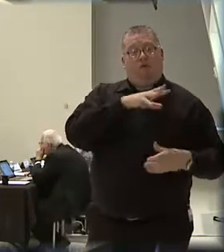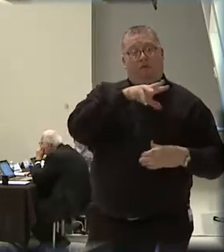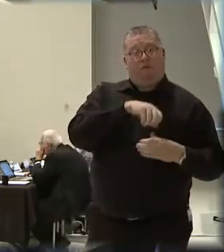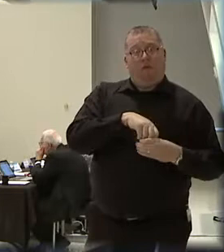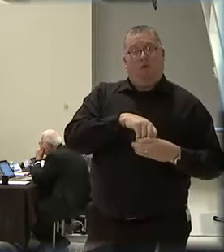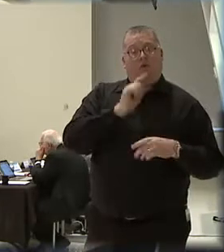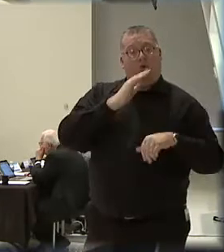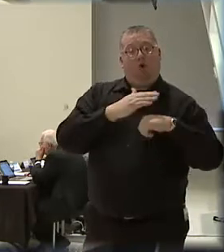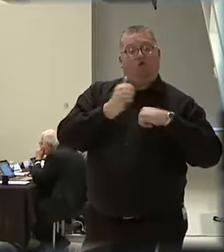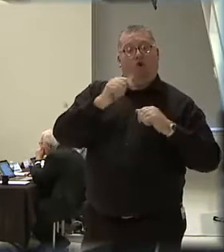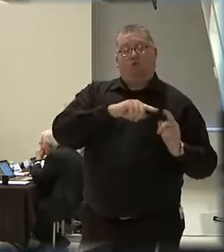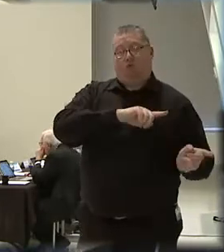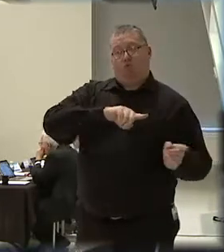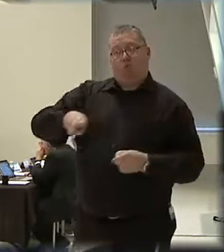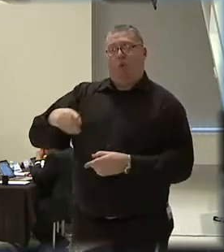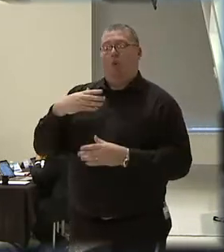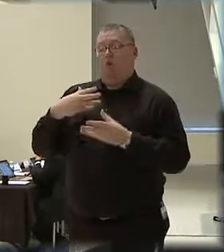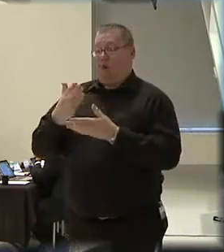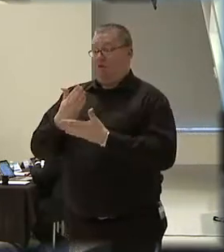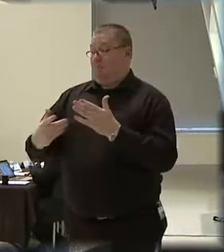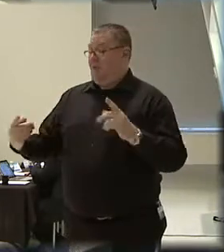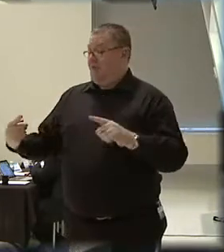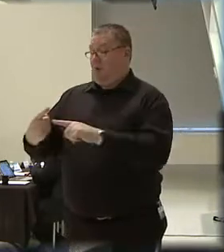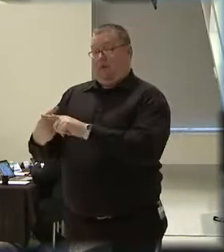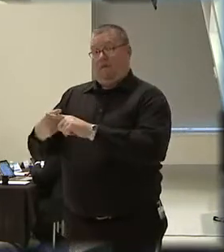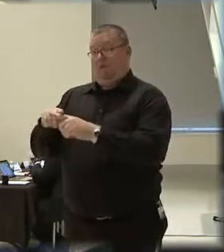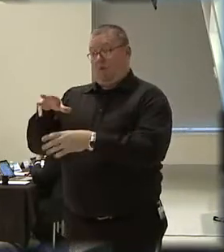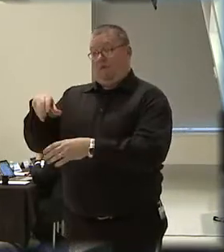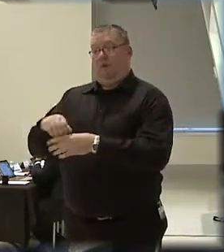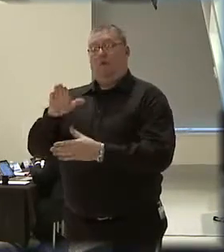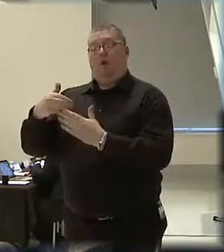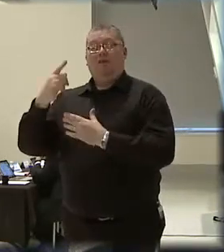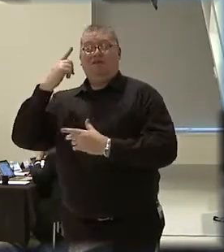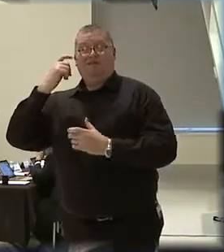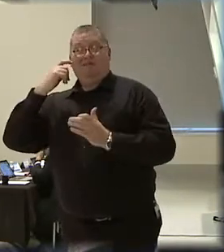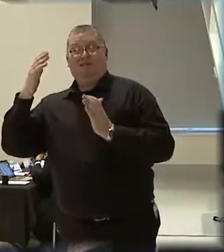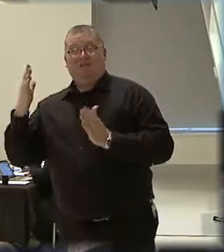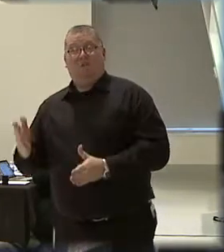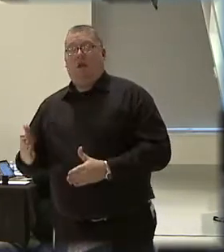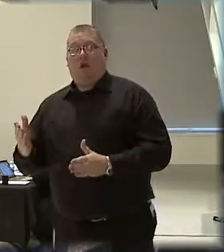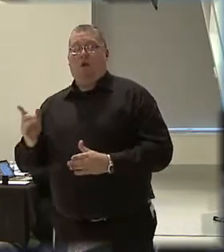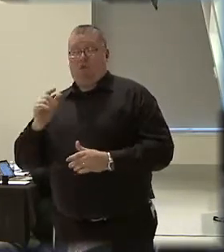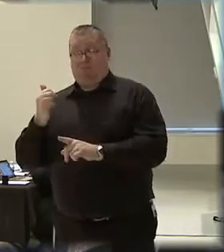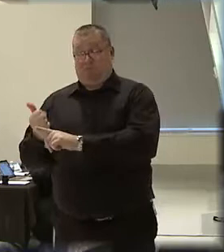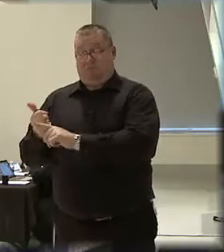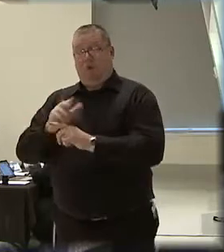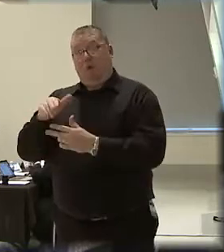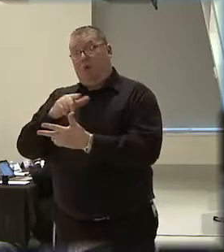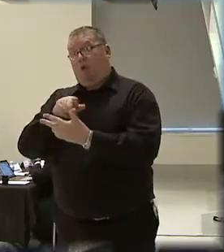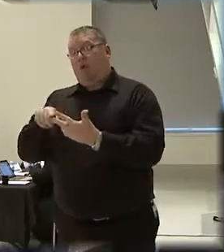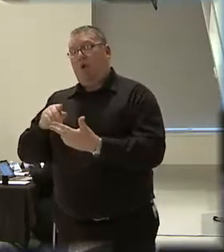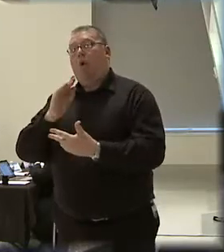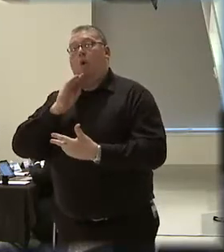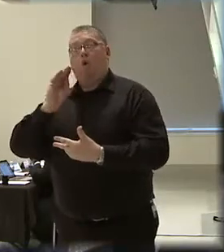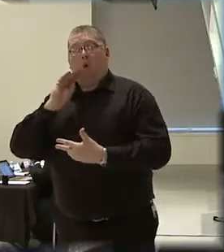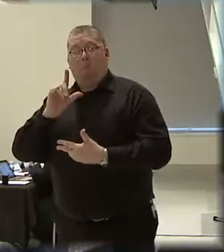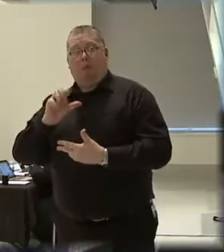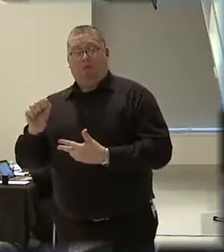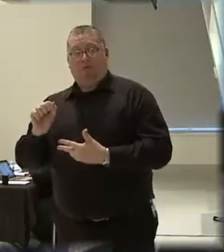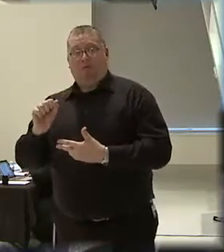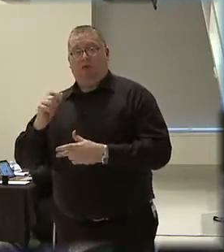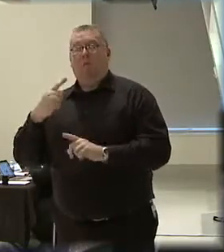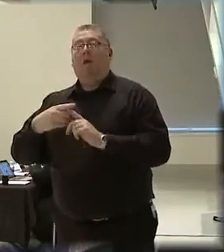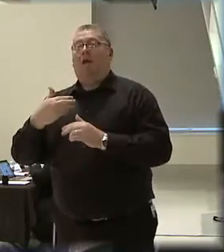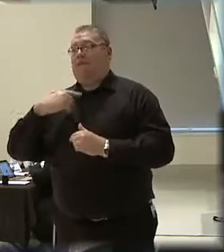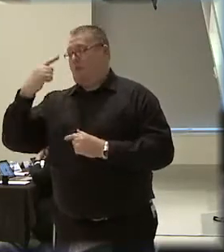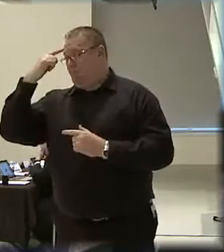that resulted in some type of conflict involved suspects who were apparently homeless or suffering from mental illness. Increasingly,